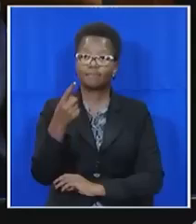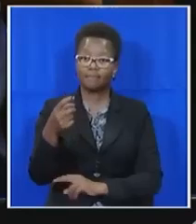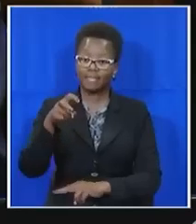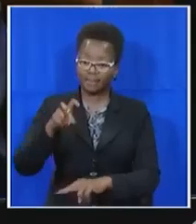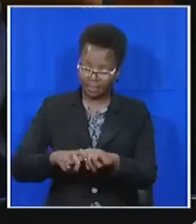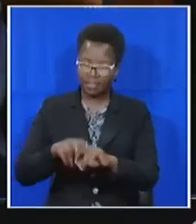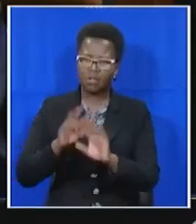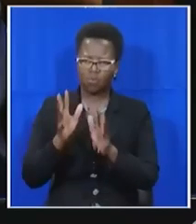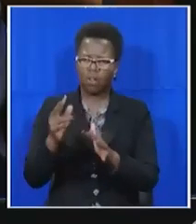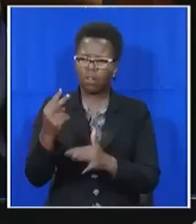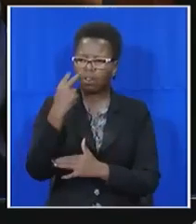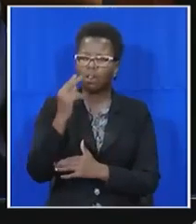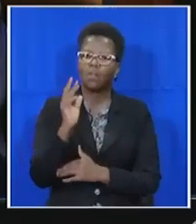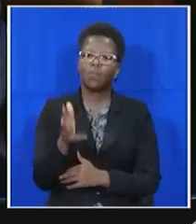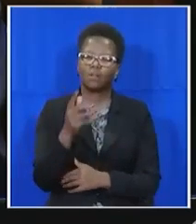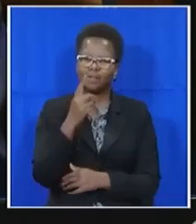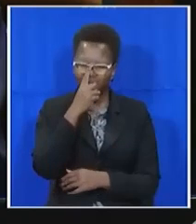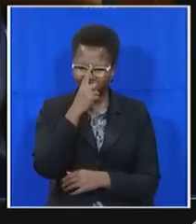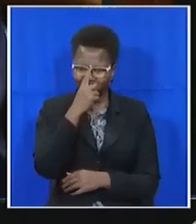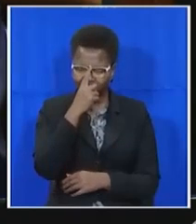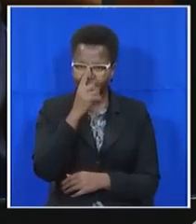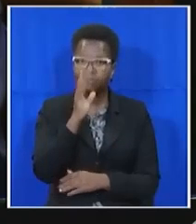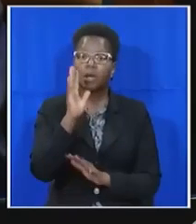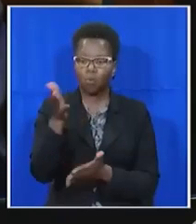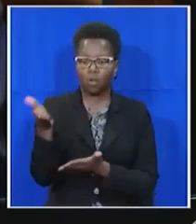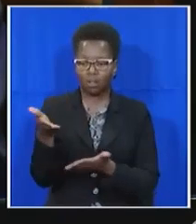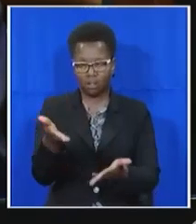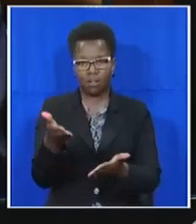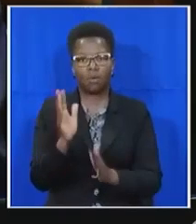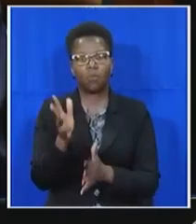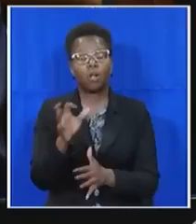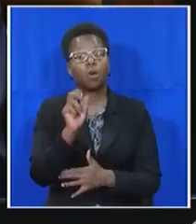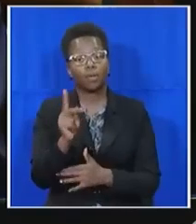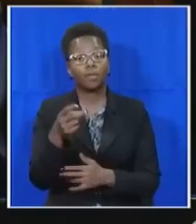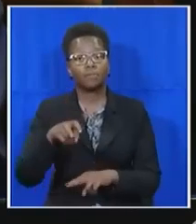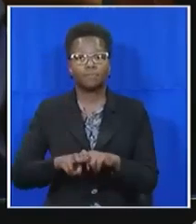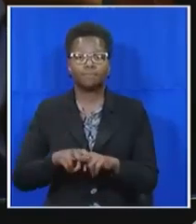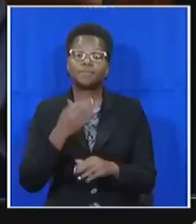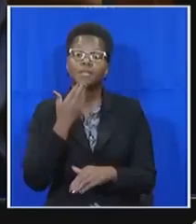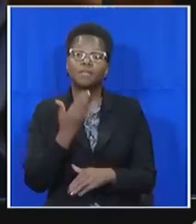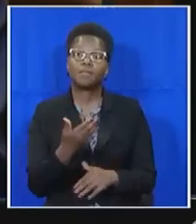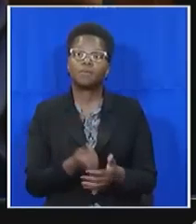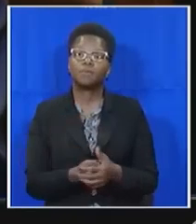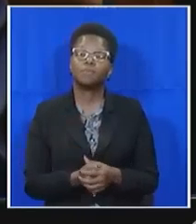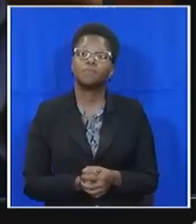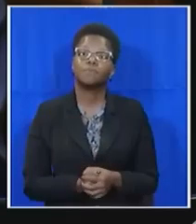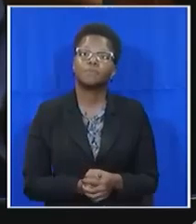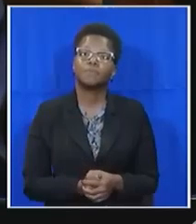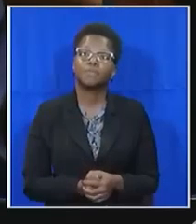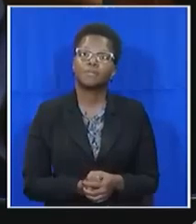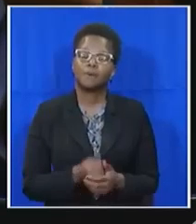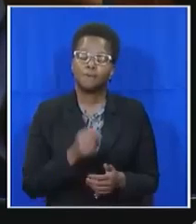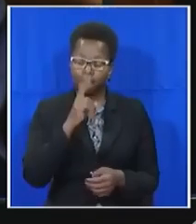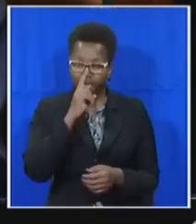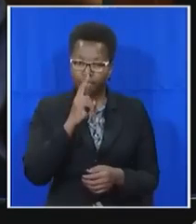will recognize you. I will recognize you. Take All your right. seat. Thank you. Honorable